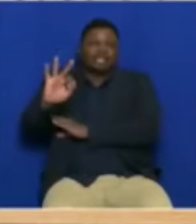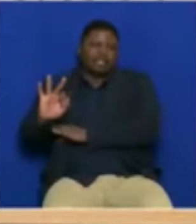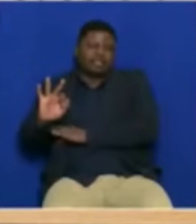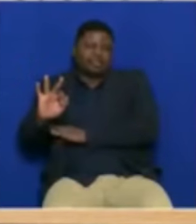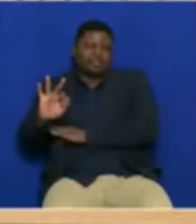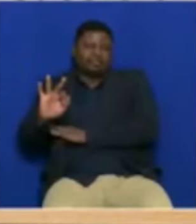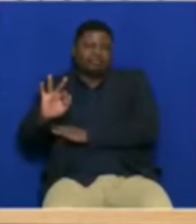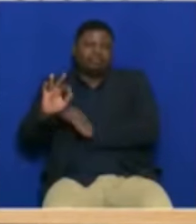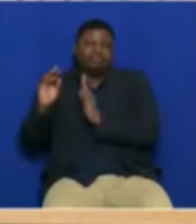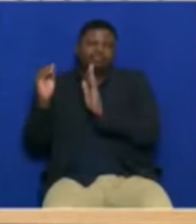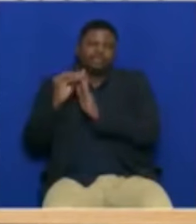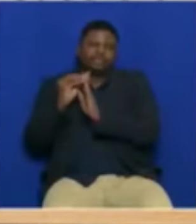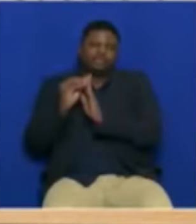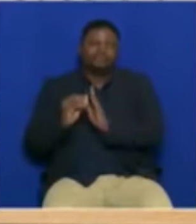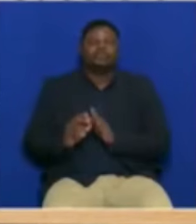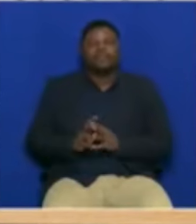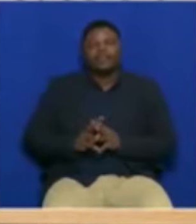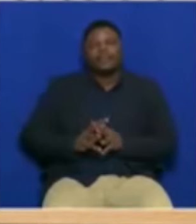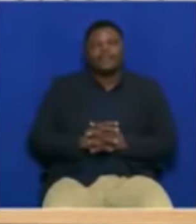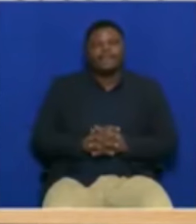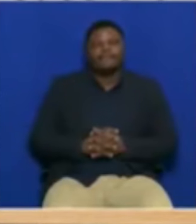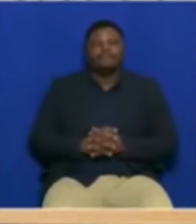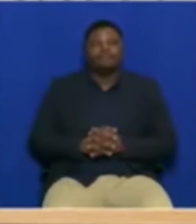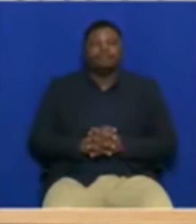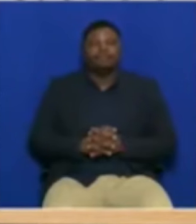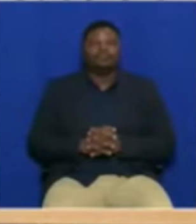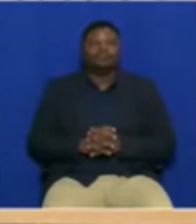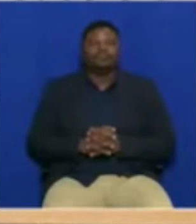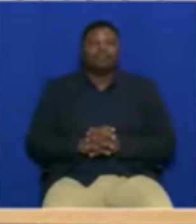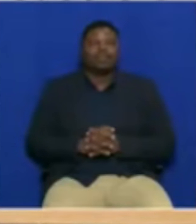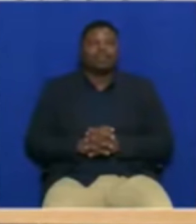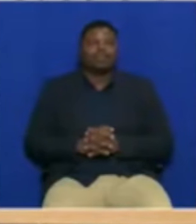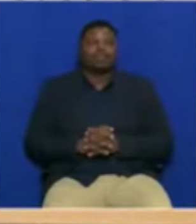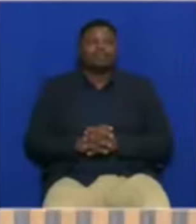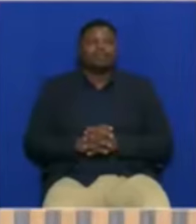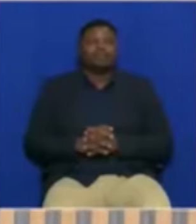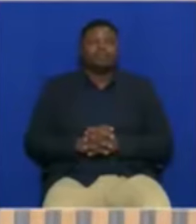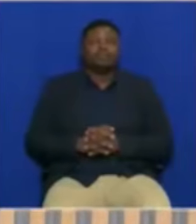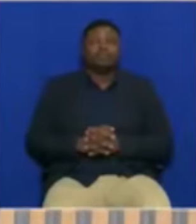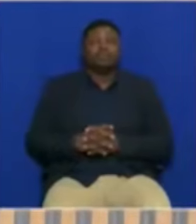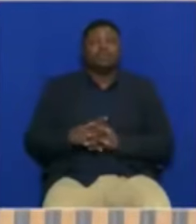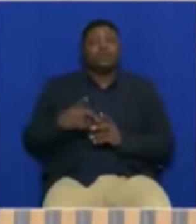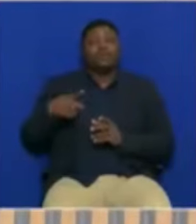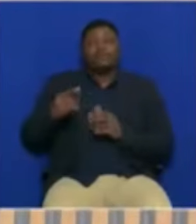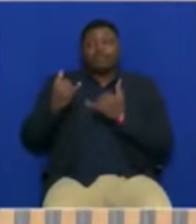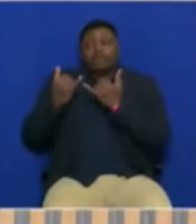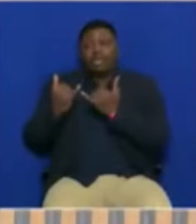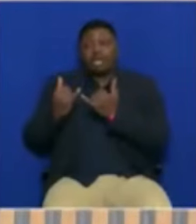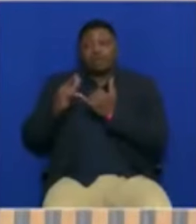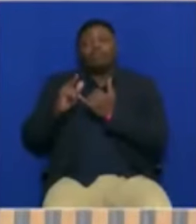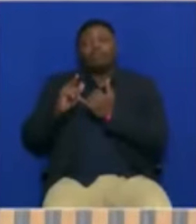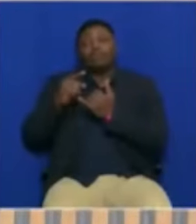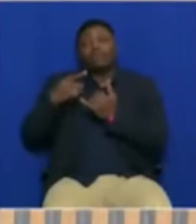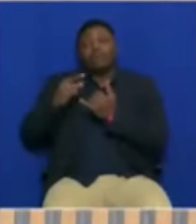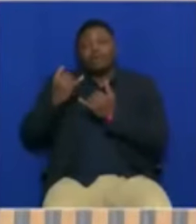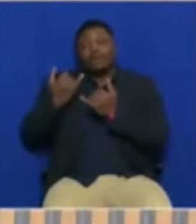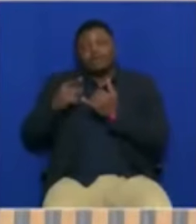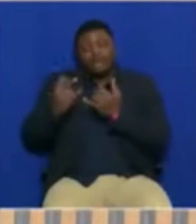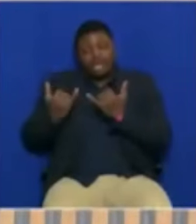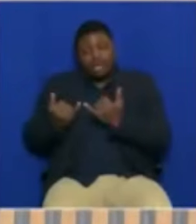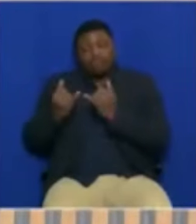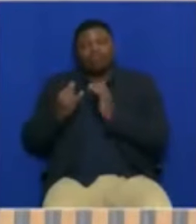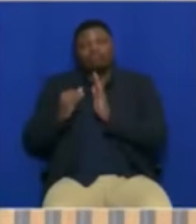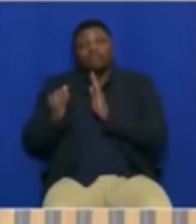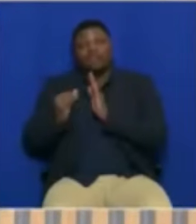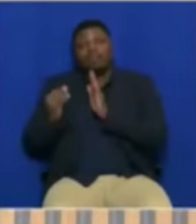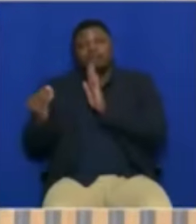It is not paginated for the moment, so we will make reference to the typed page numbers. Thank you, Chair. Thank you. And as always,